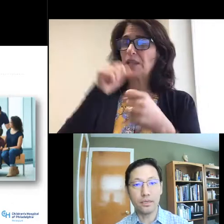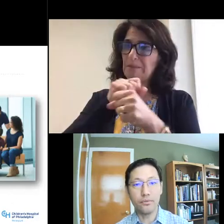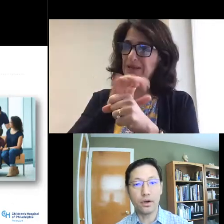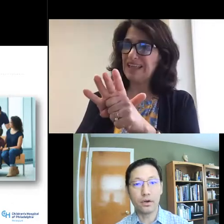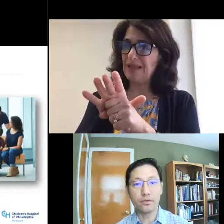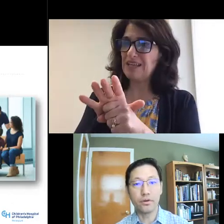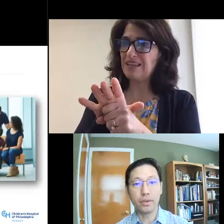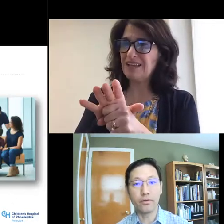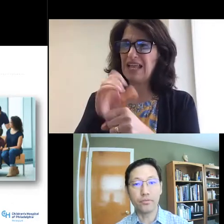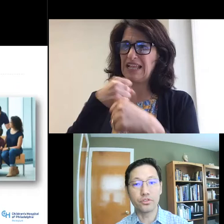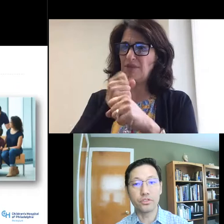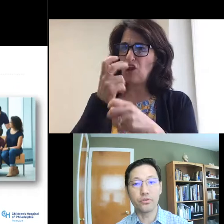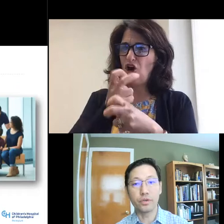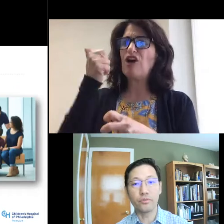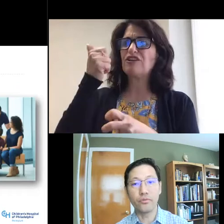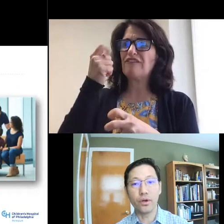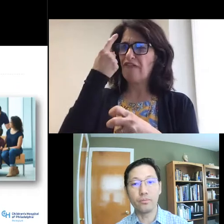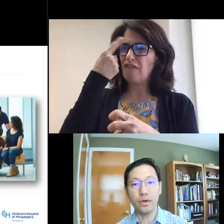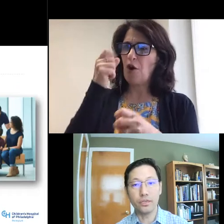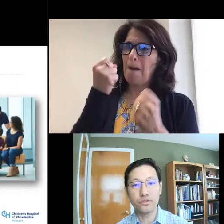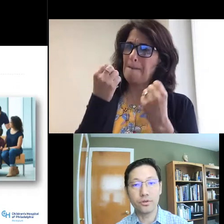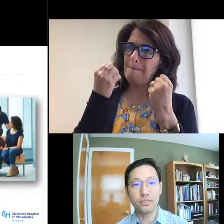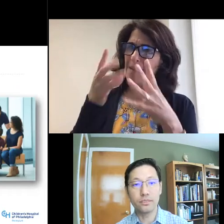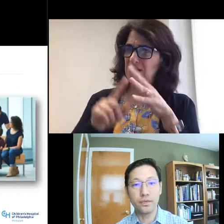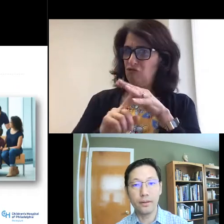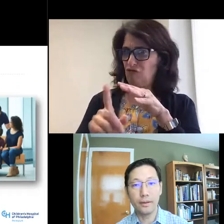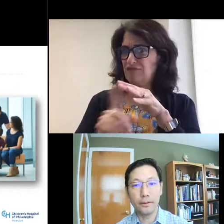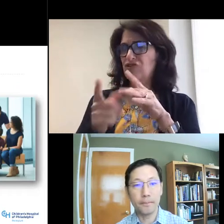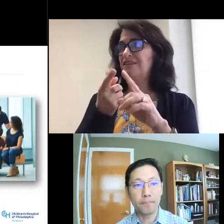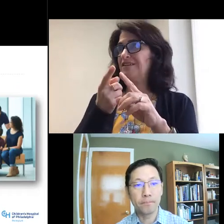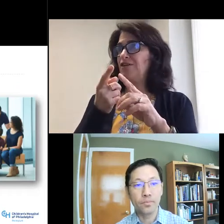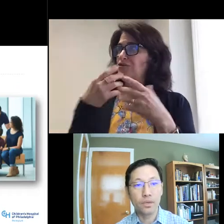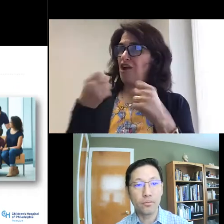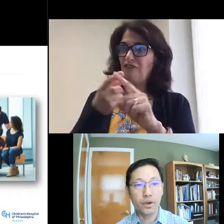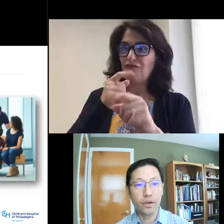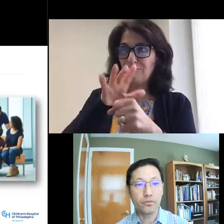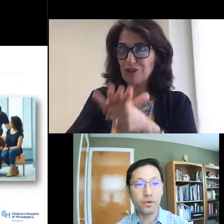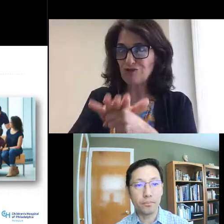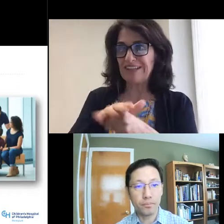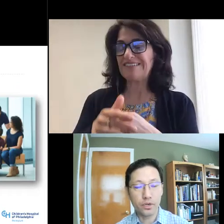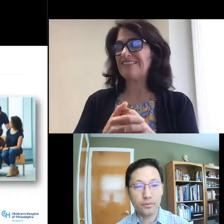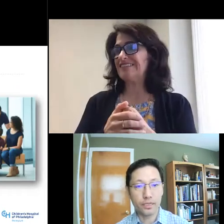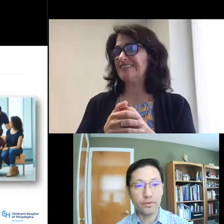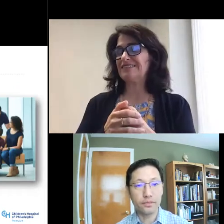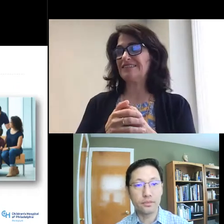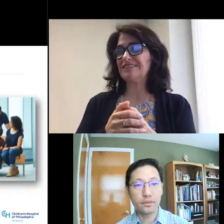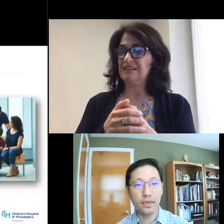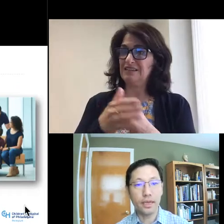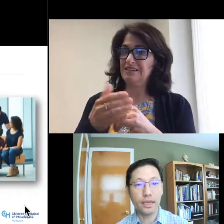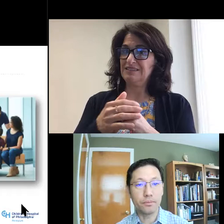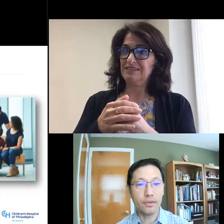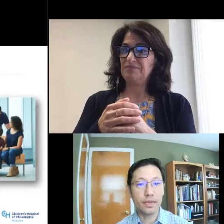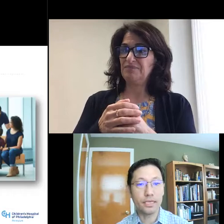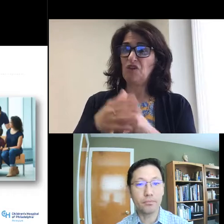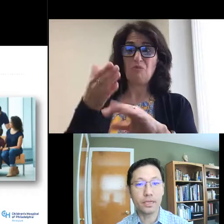it even harder for many refugees to recover from stress of prior traumatic events.